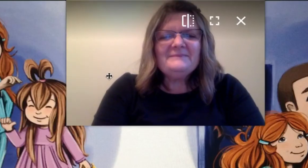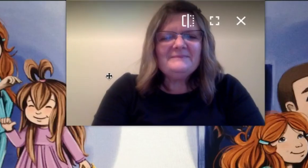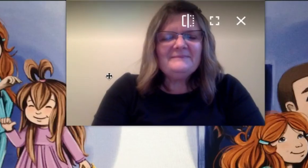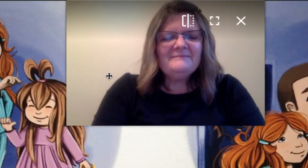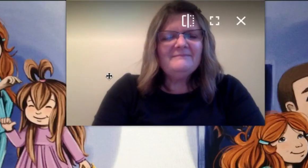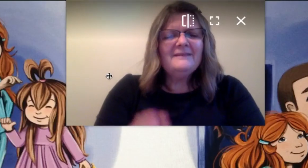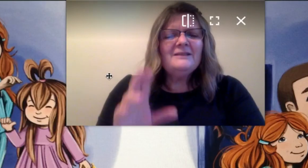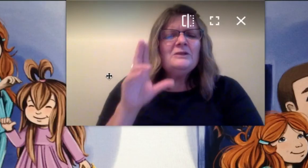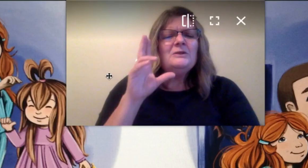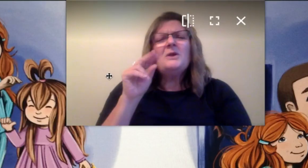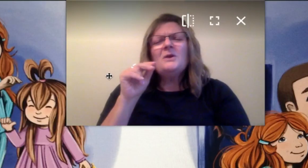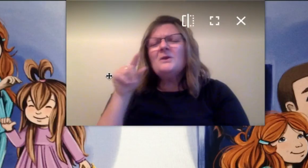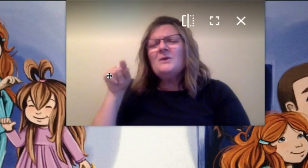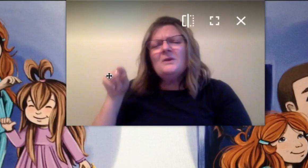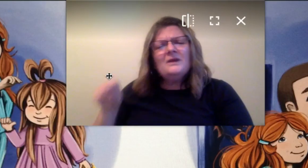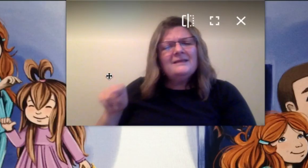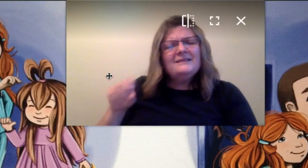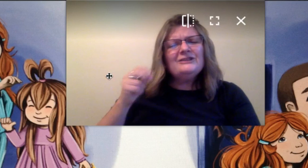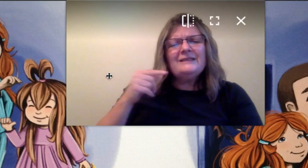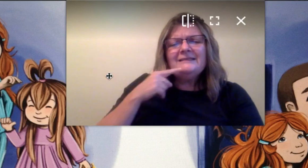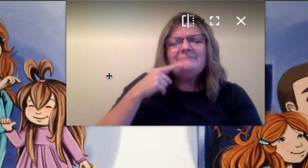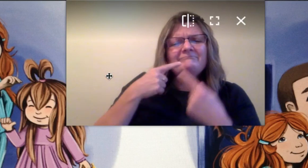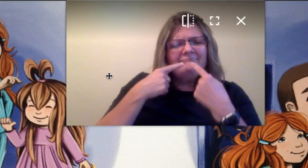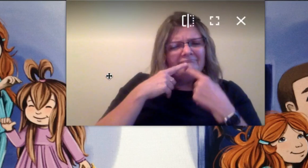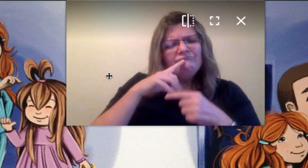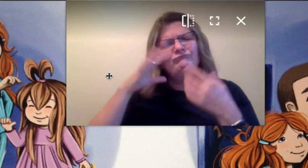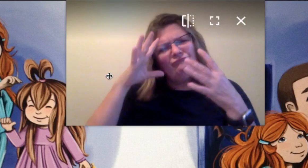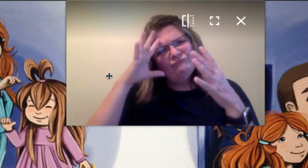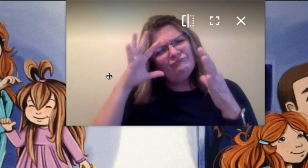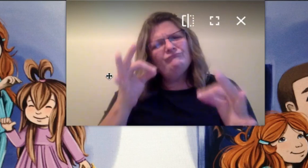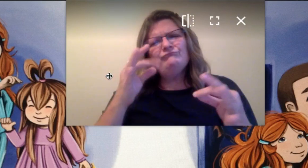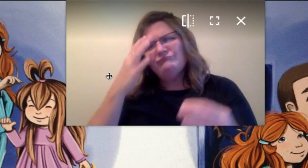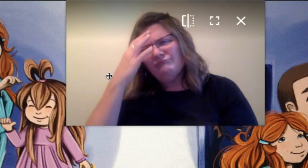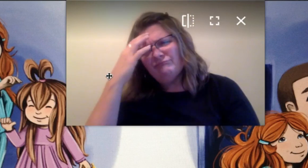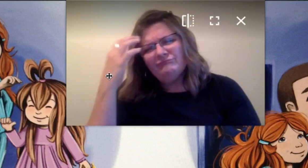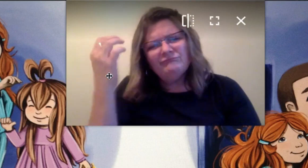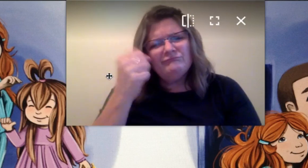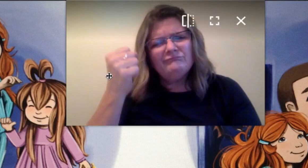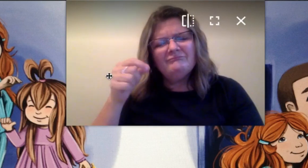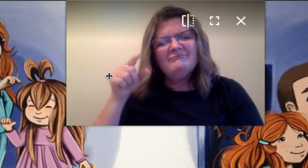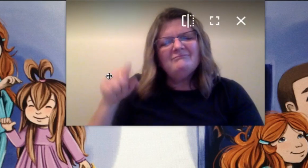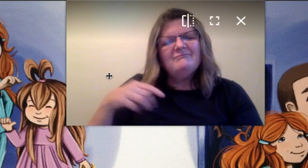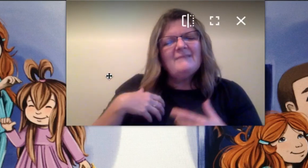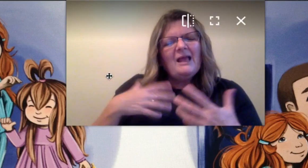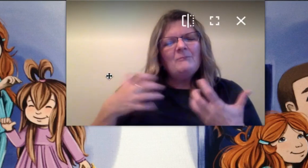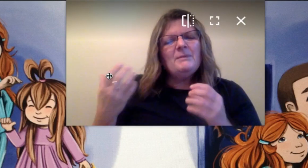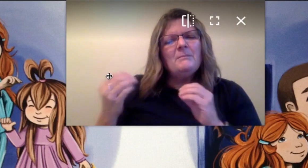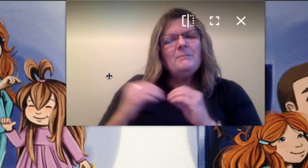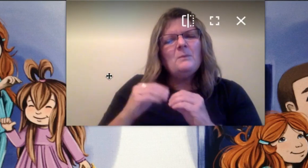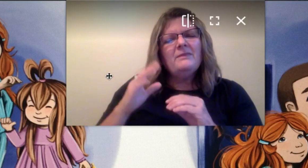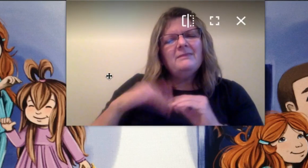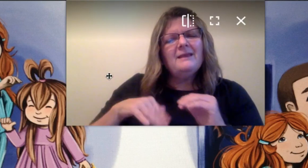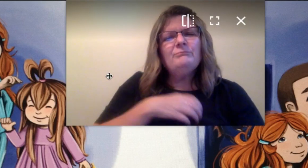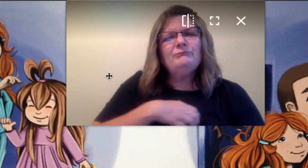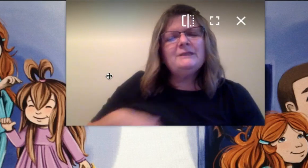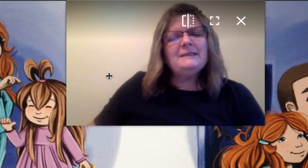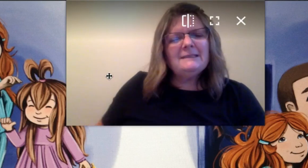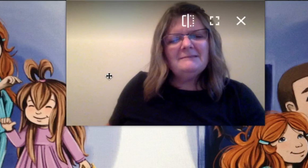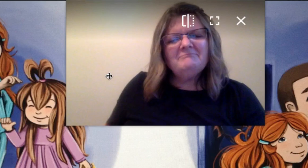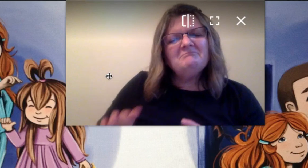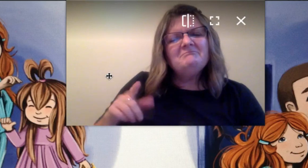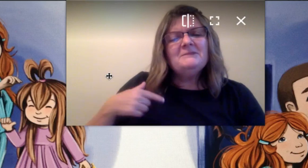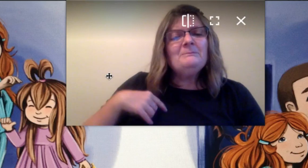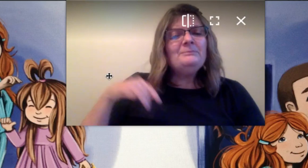No, Shay declared firmly. I want to be more than a princess. Me